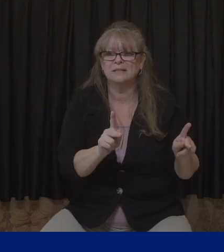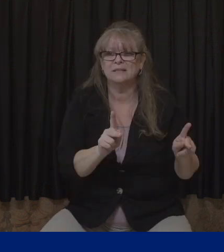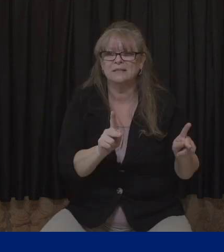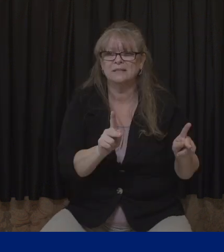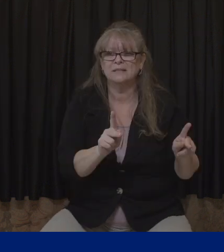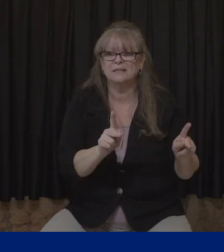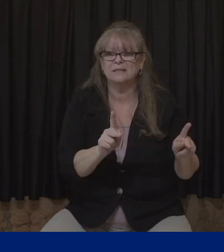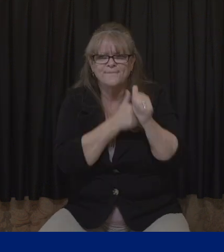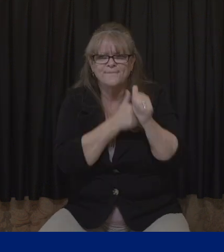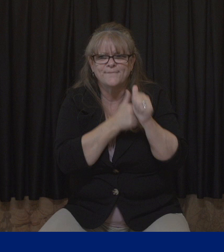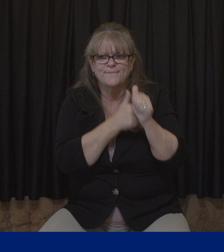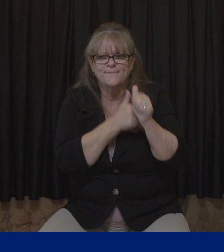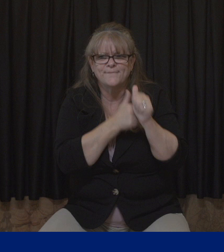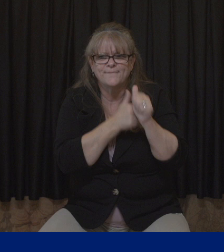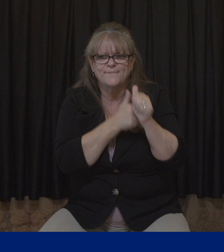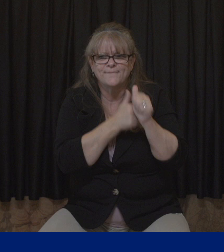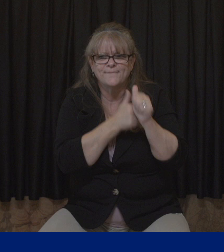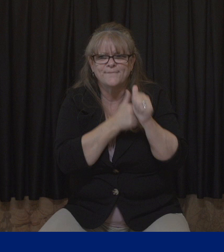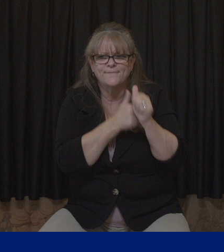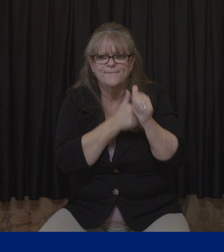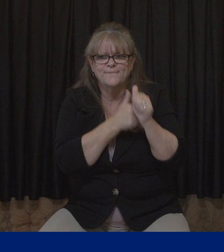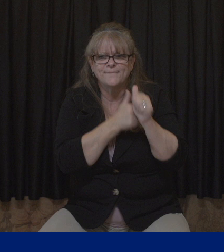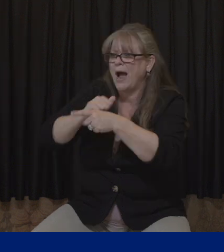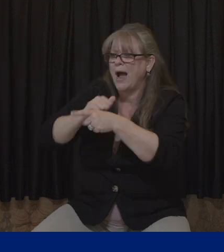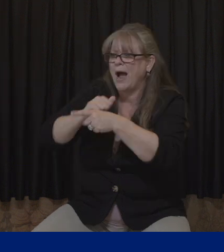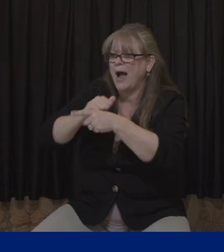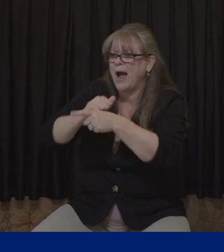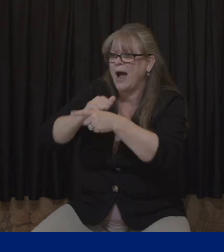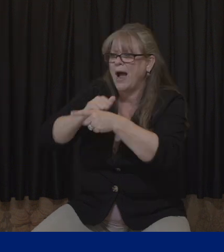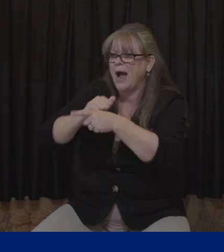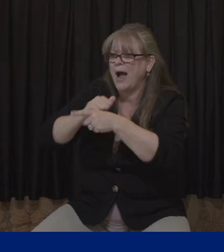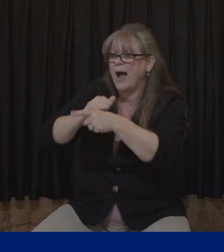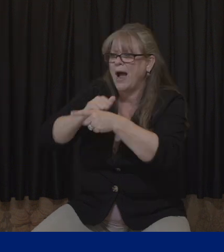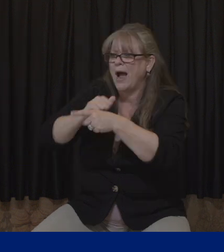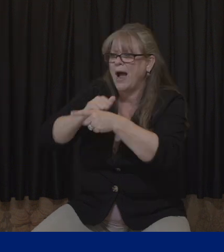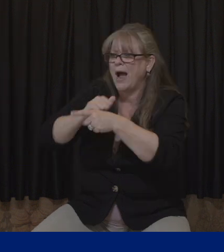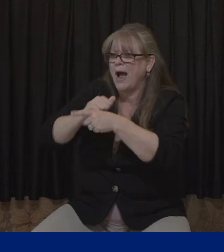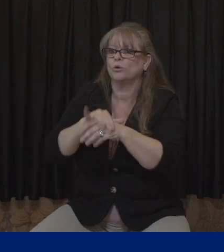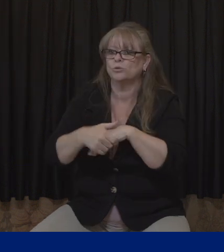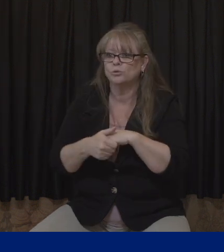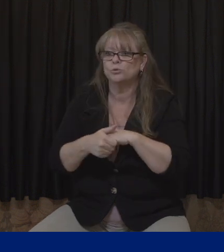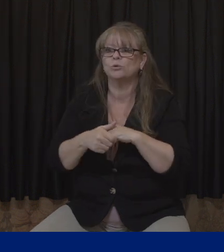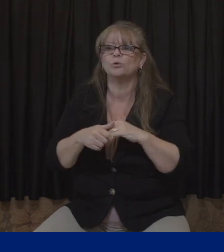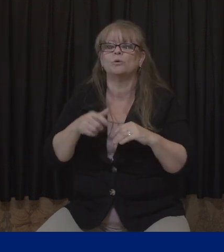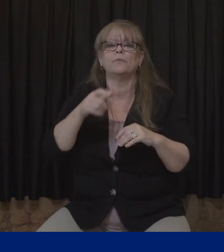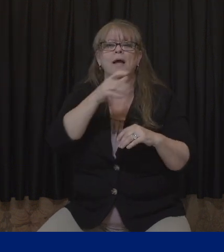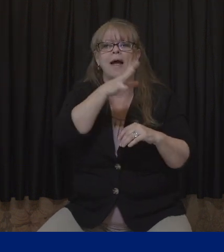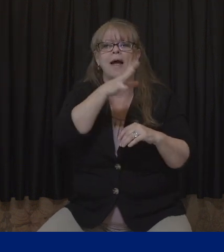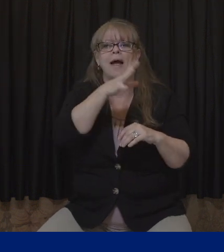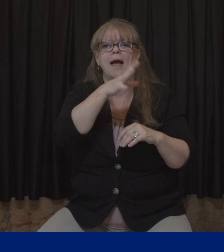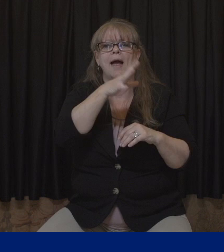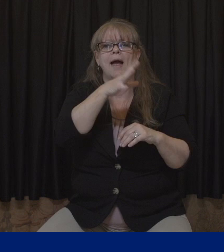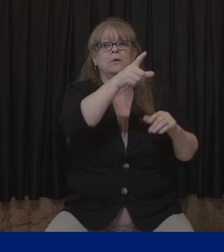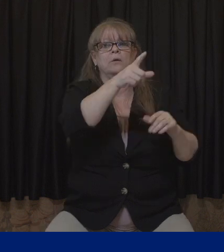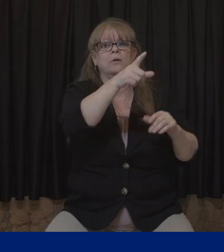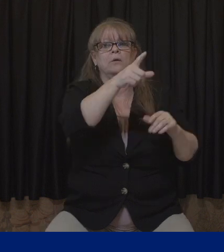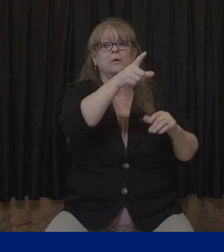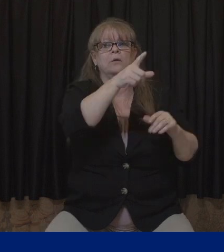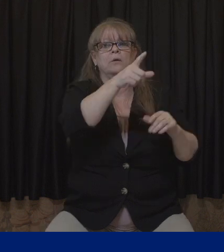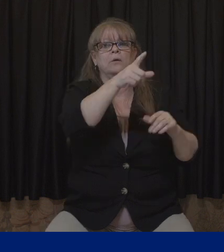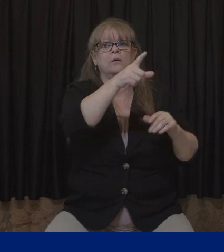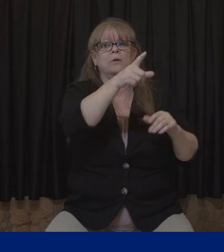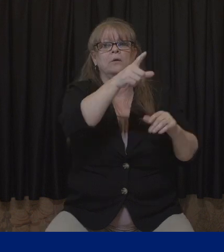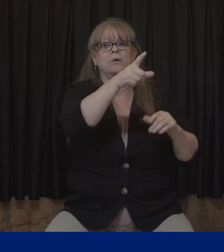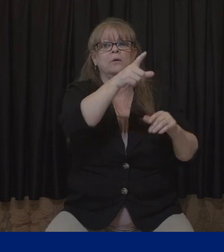grocery stores will be similar to the measures that other stores that reopen May 1st will also observe to prevent future outbreaks. But